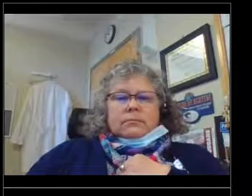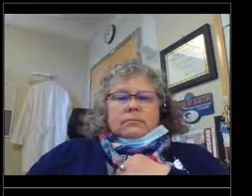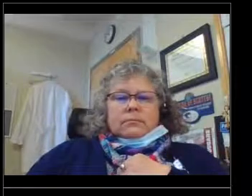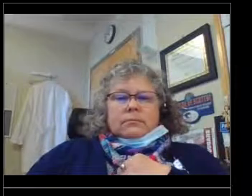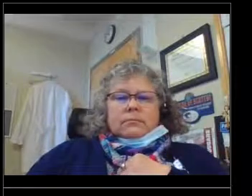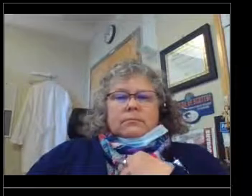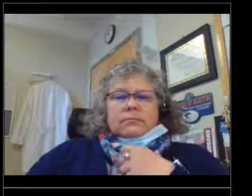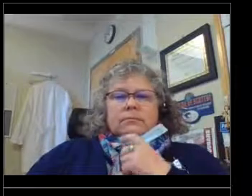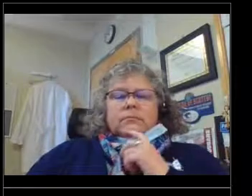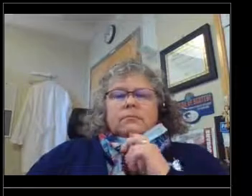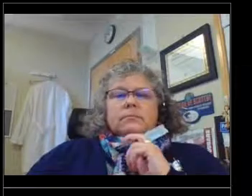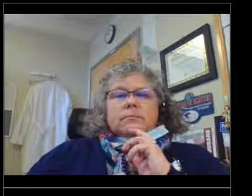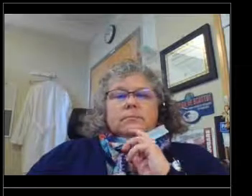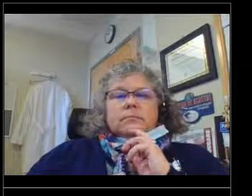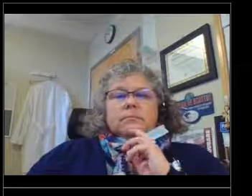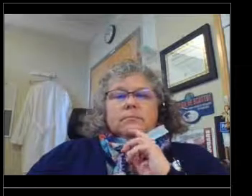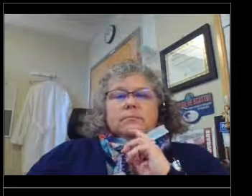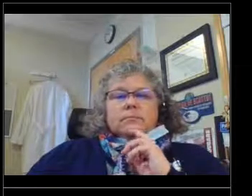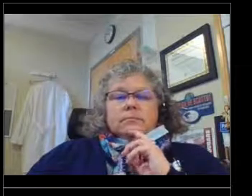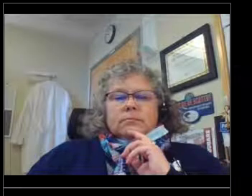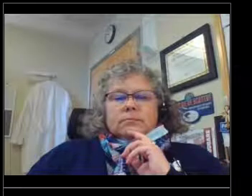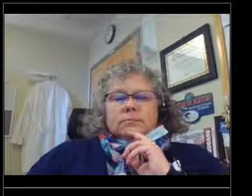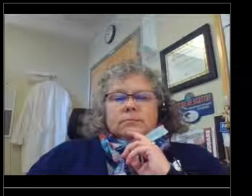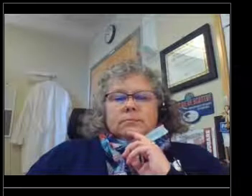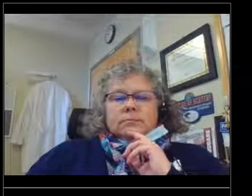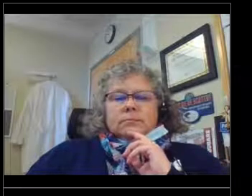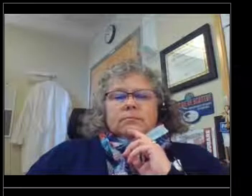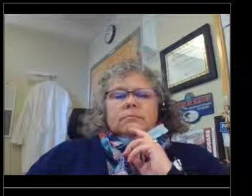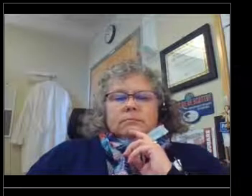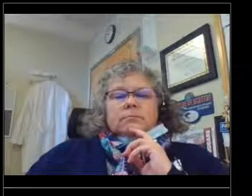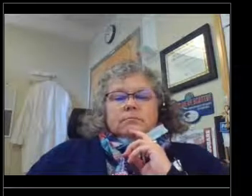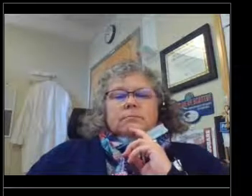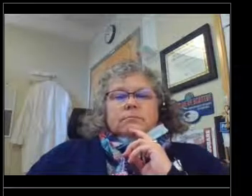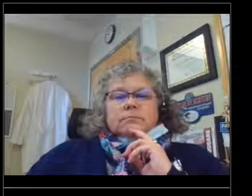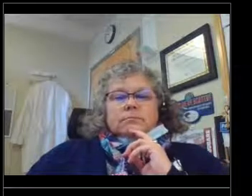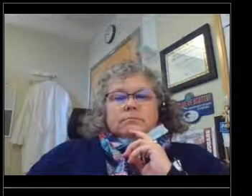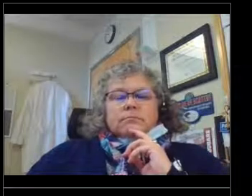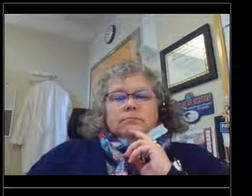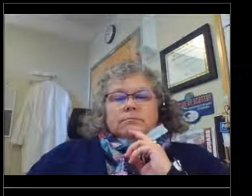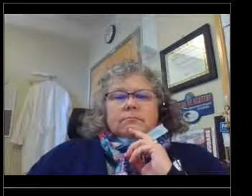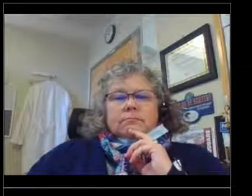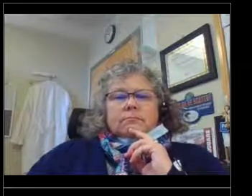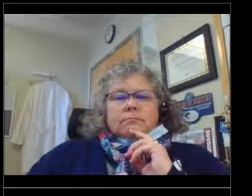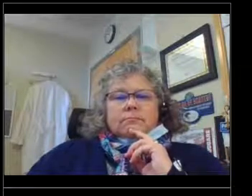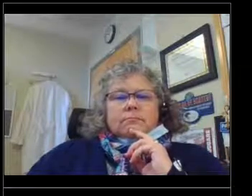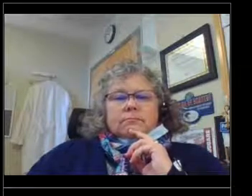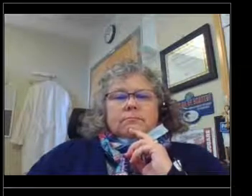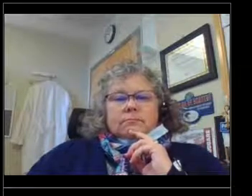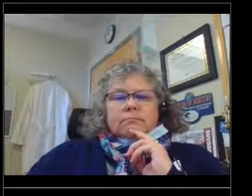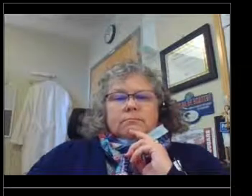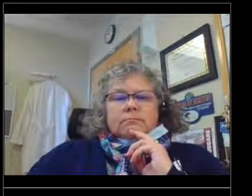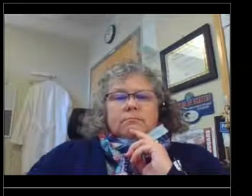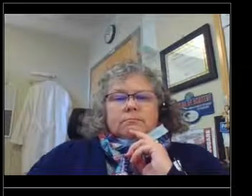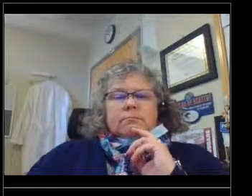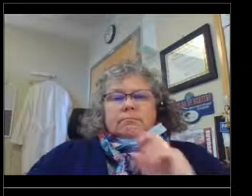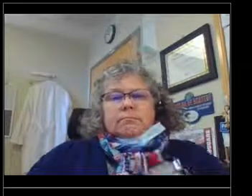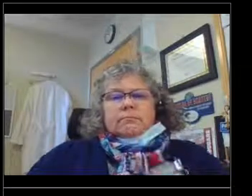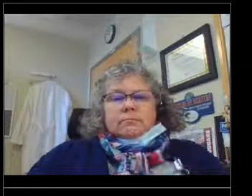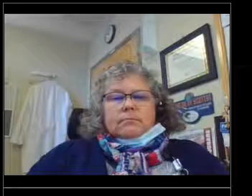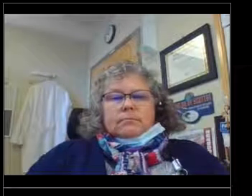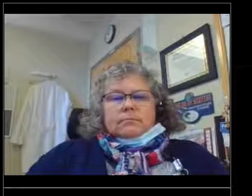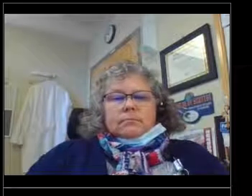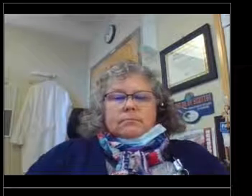think that that's very much practice dependent and dependent on the unique individuals involved. But there are some best practices. So there